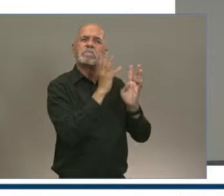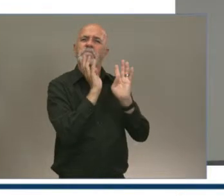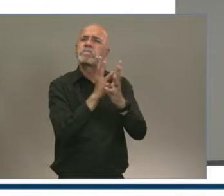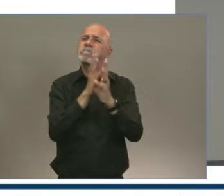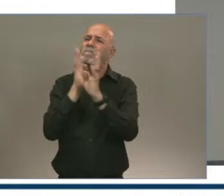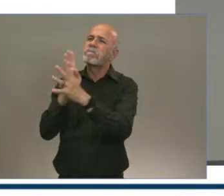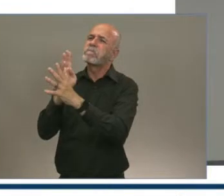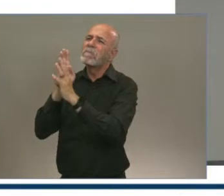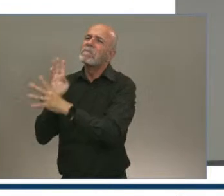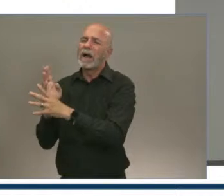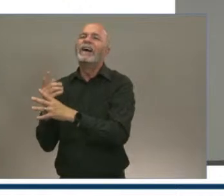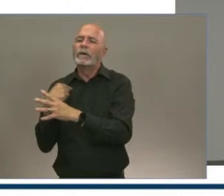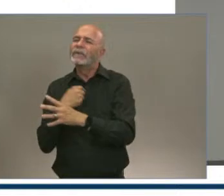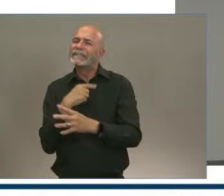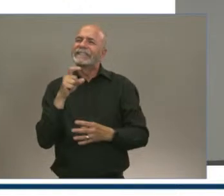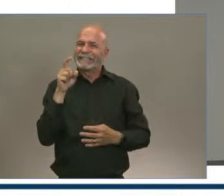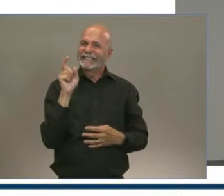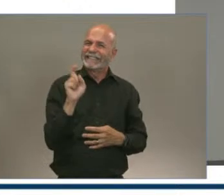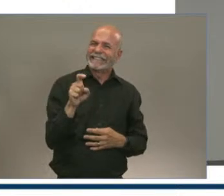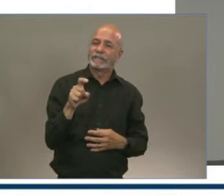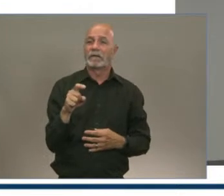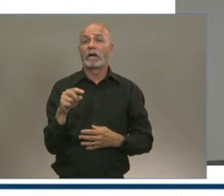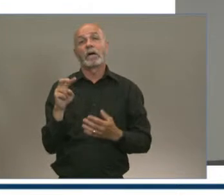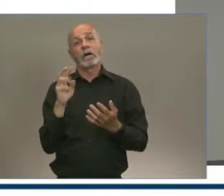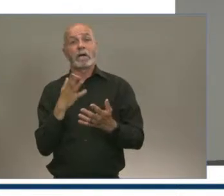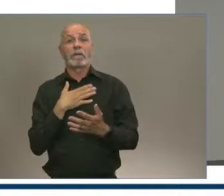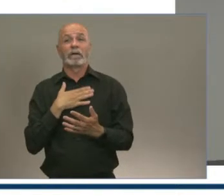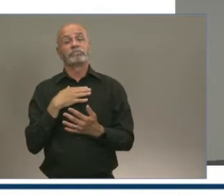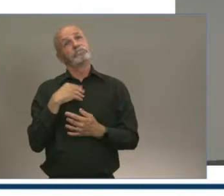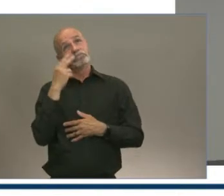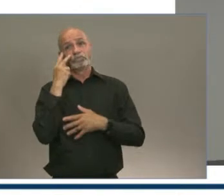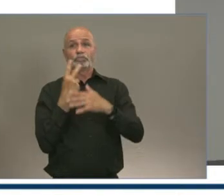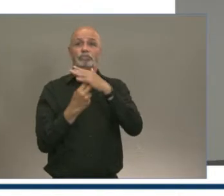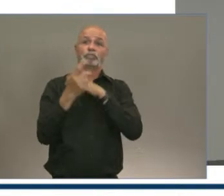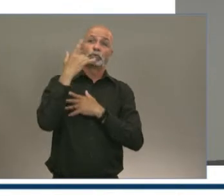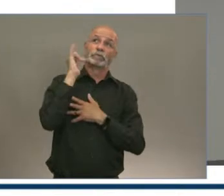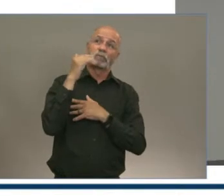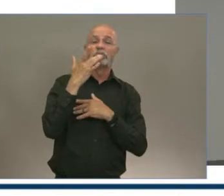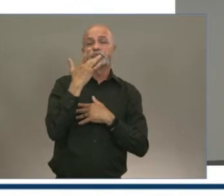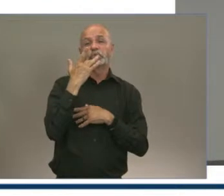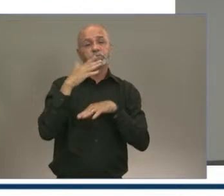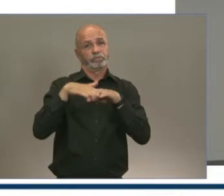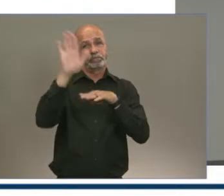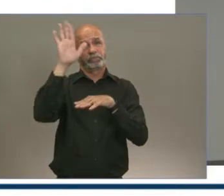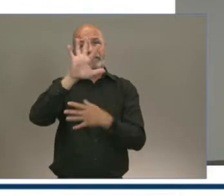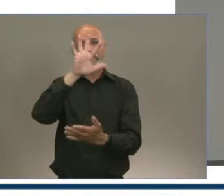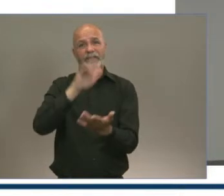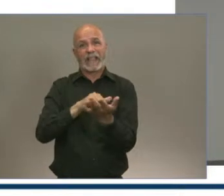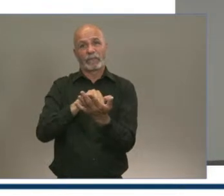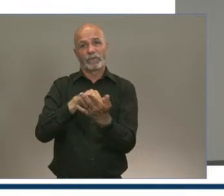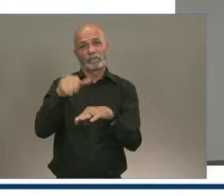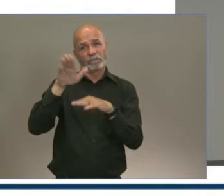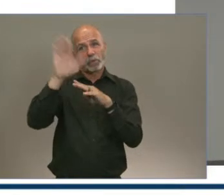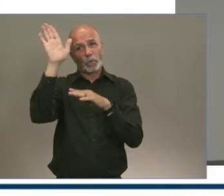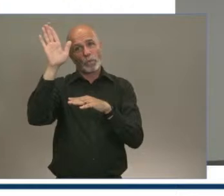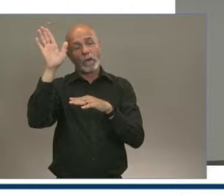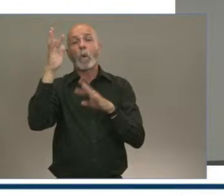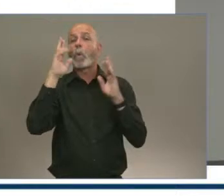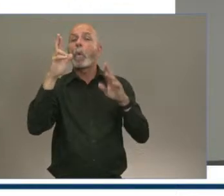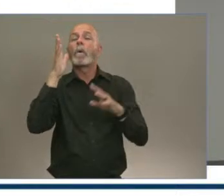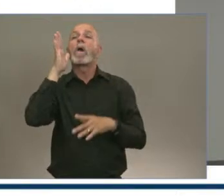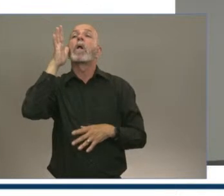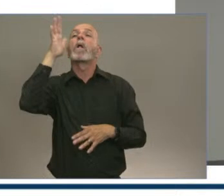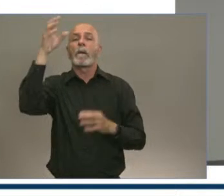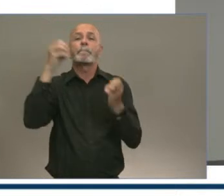tested. I would say 5,000 should be our baseline, and we want to get well above that in the days ahead, because I keep saying